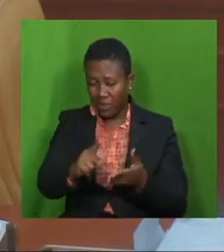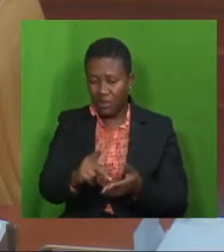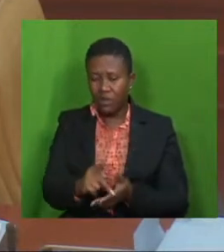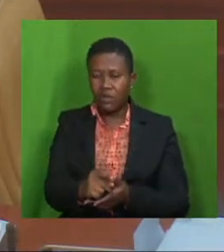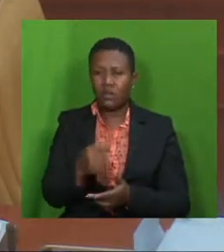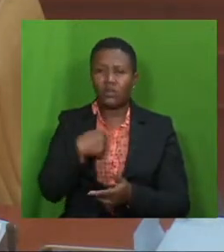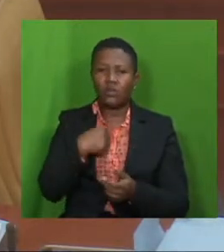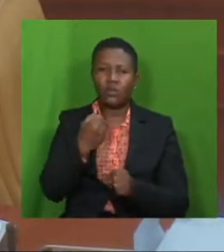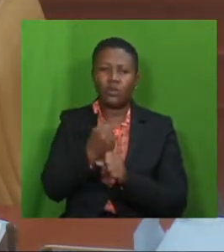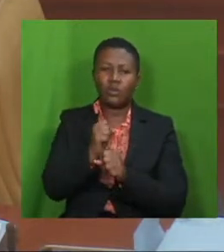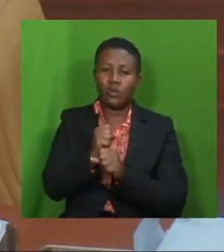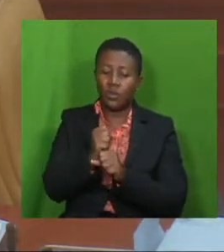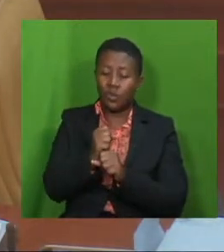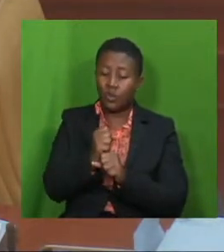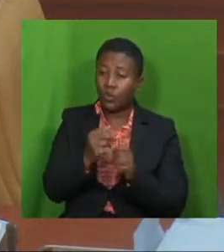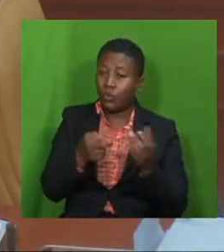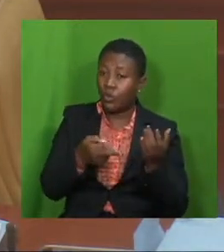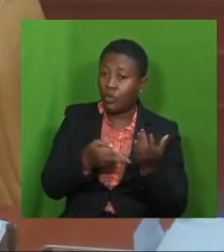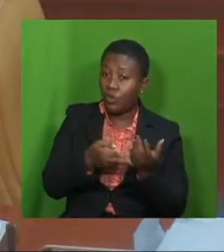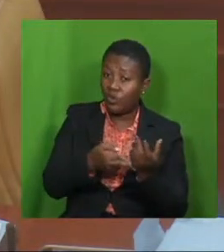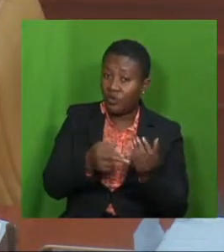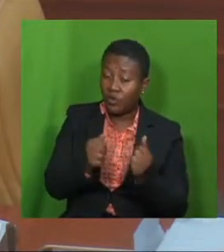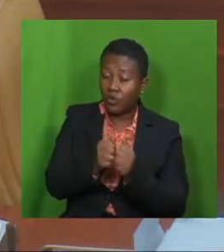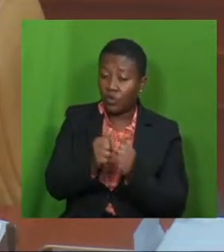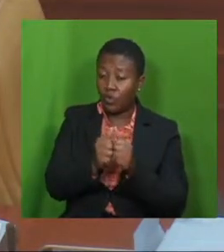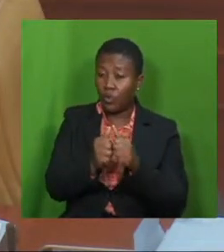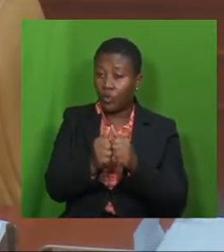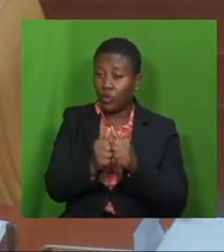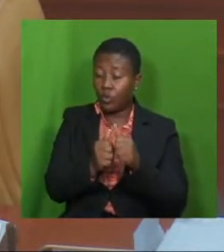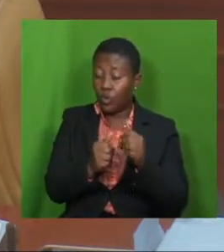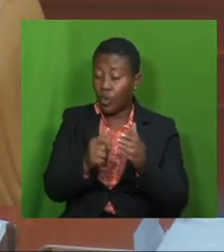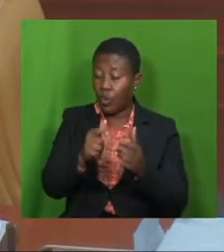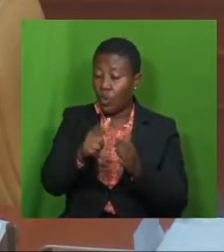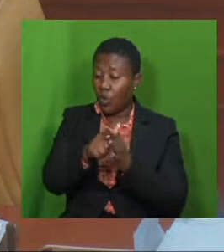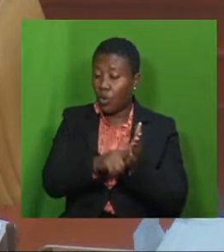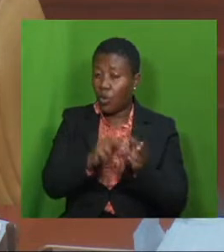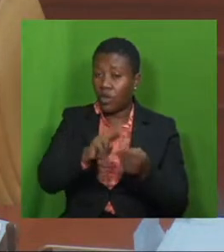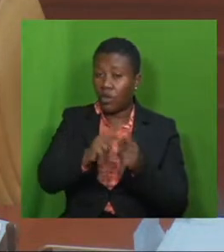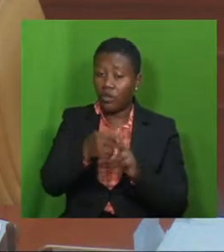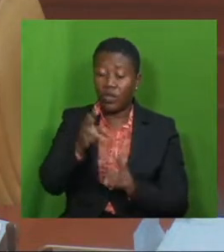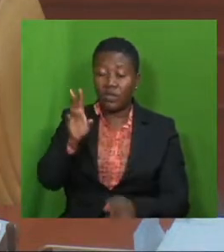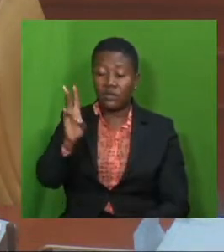our Standing Order 76, and with your permission, I read.